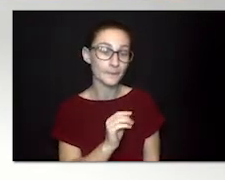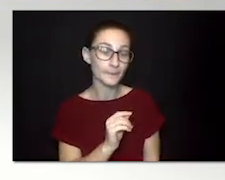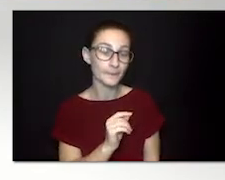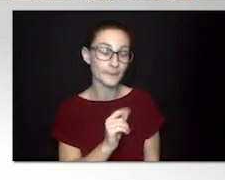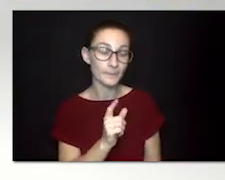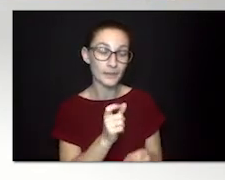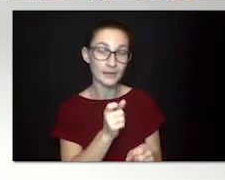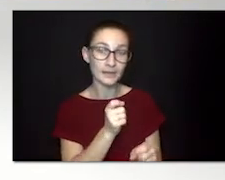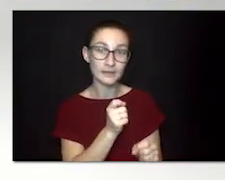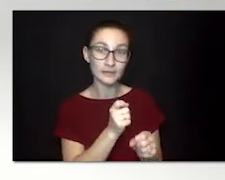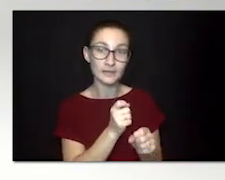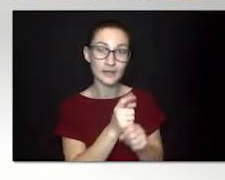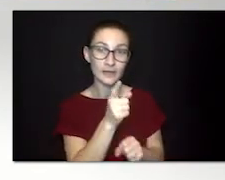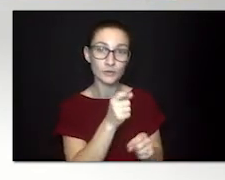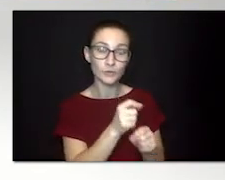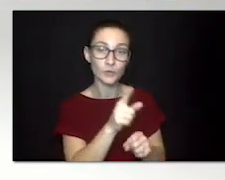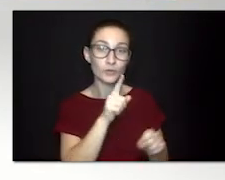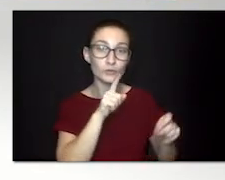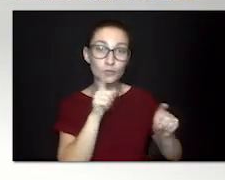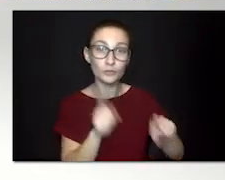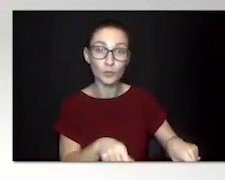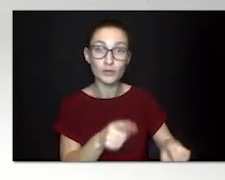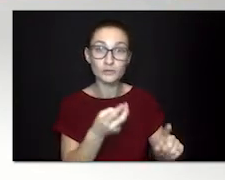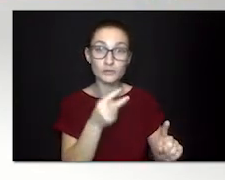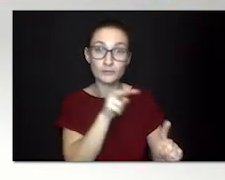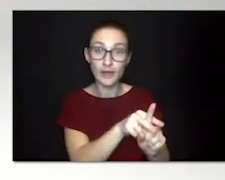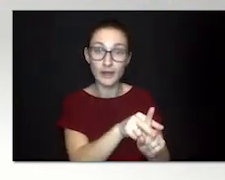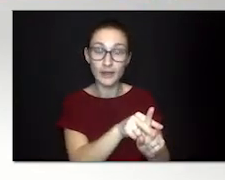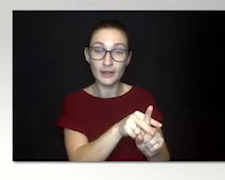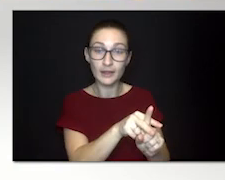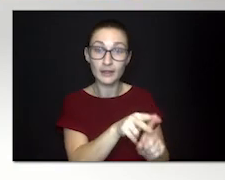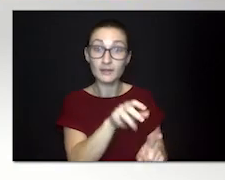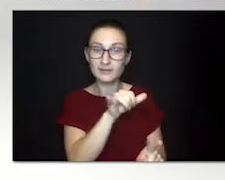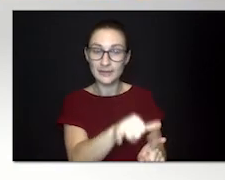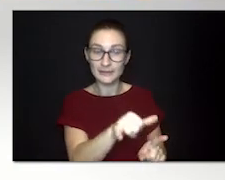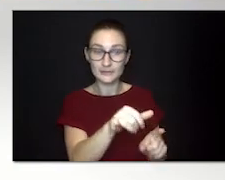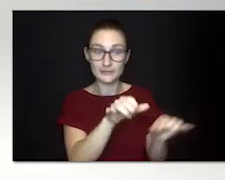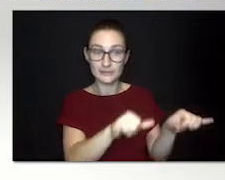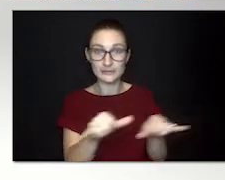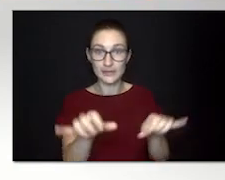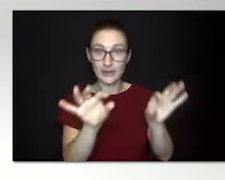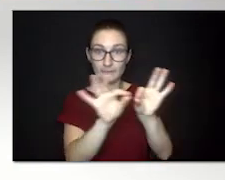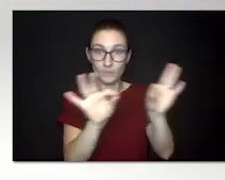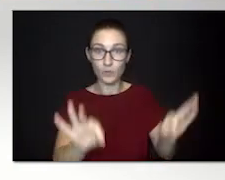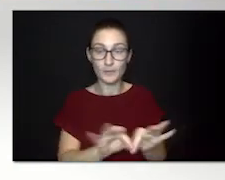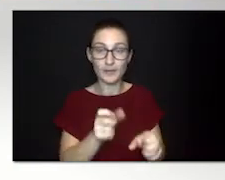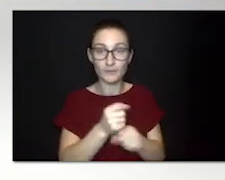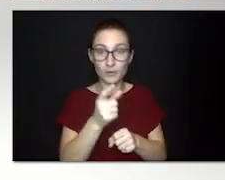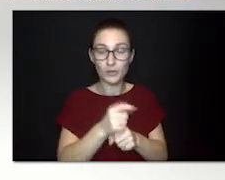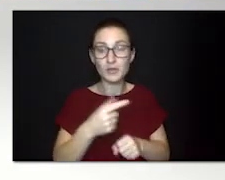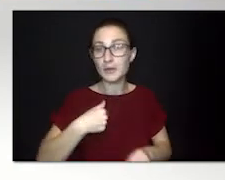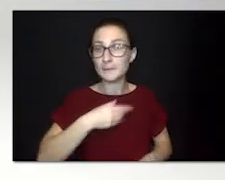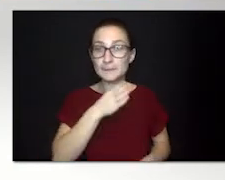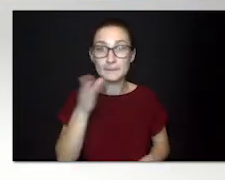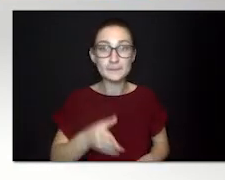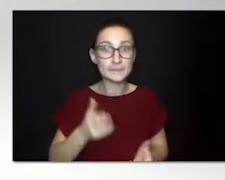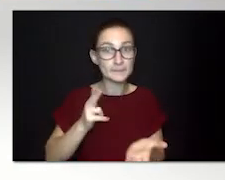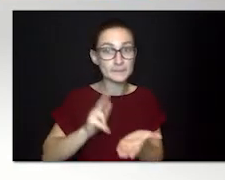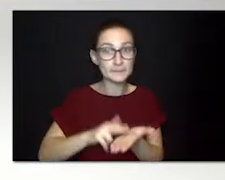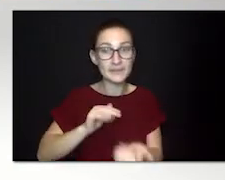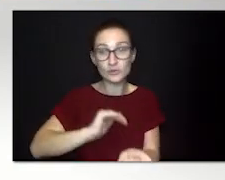The annual report that you have to file, I mean, I just do the same form every year, but I've never had a doctor have to sign